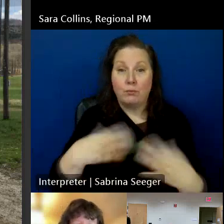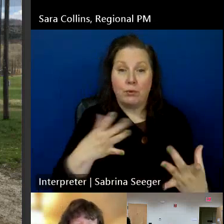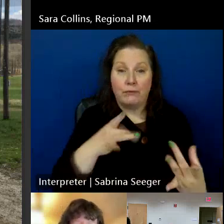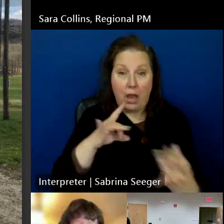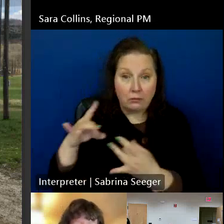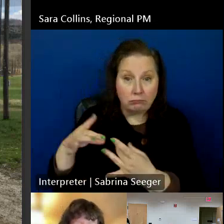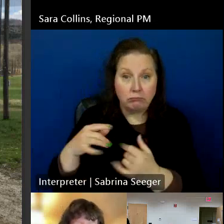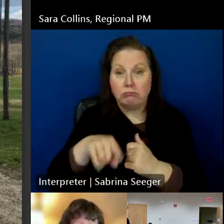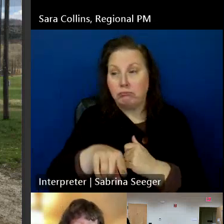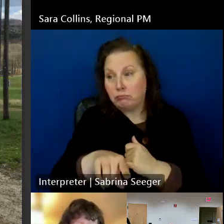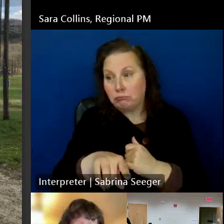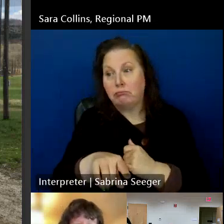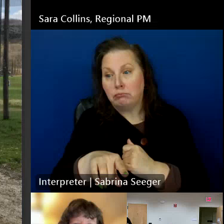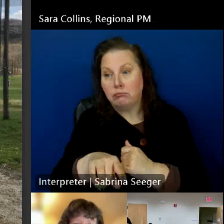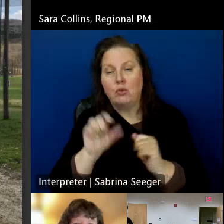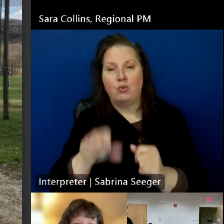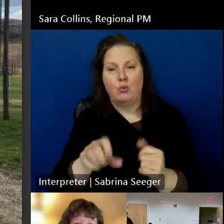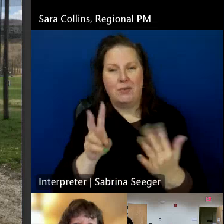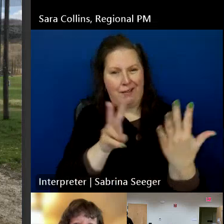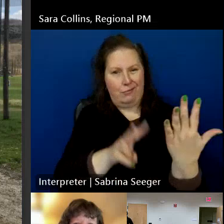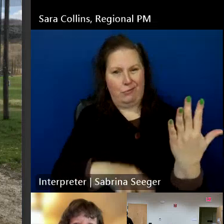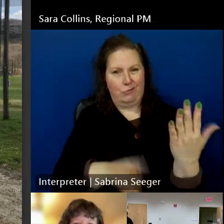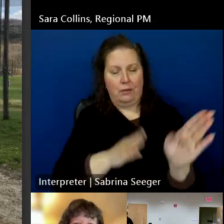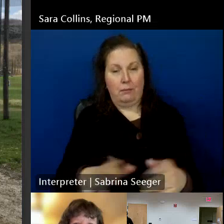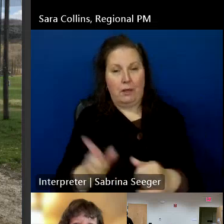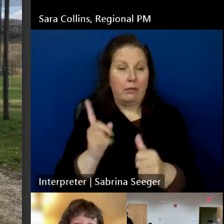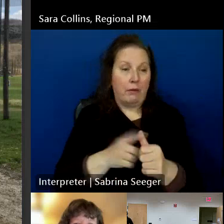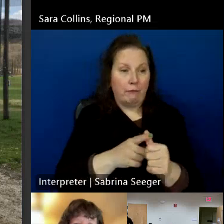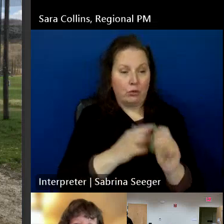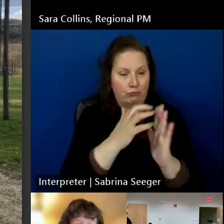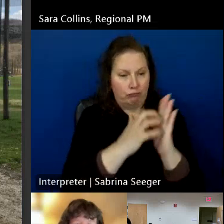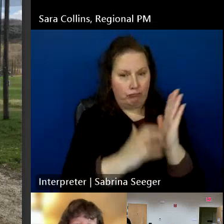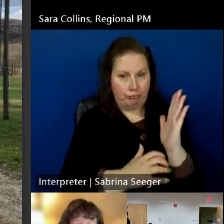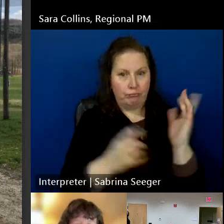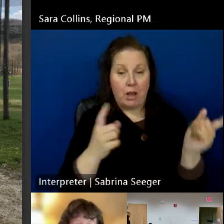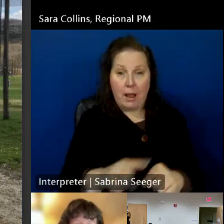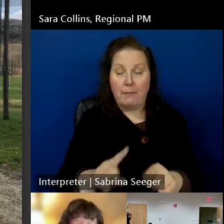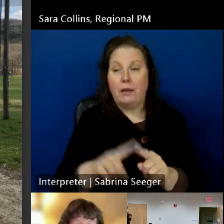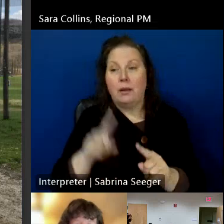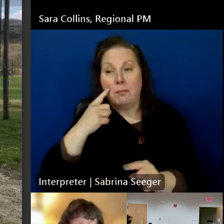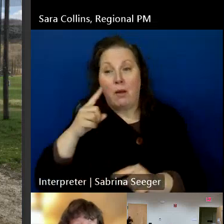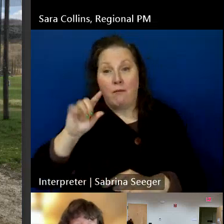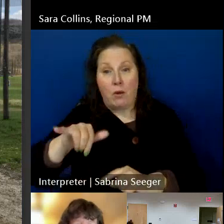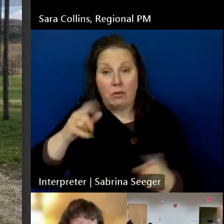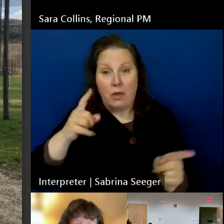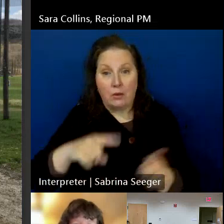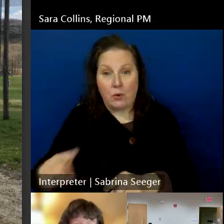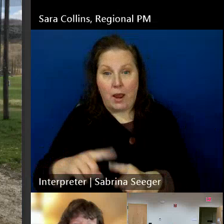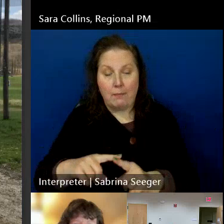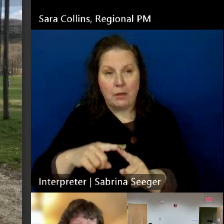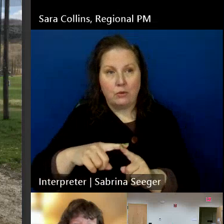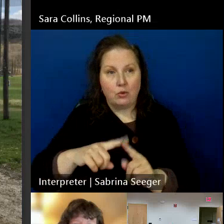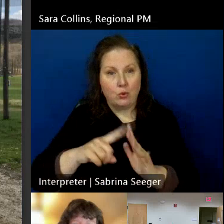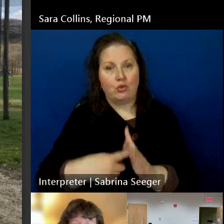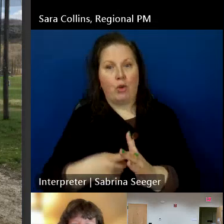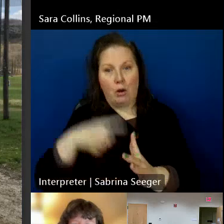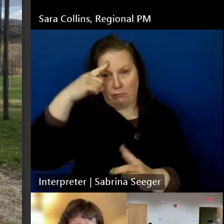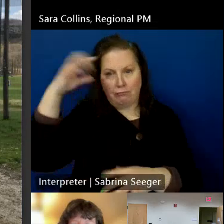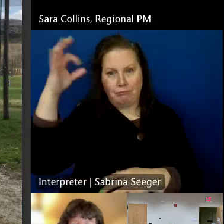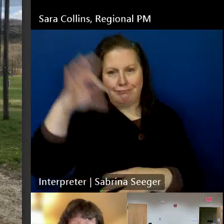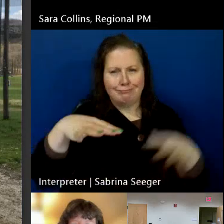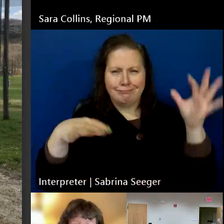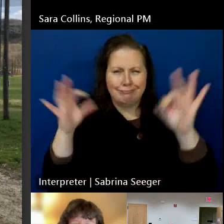you get a chance to read the plan in the original document. But in order to spark thinking and just